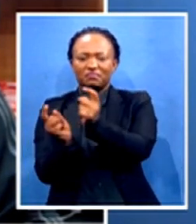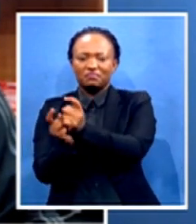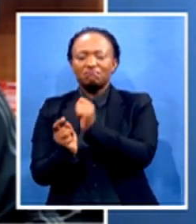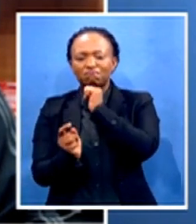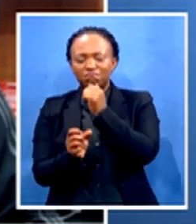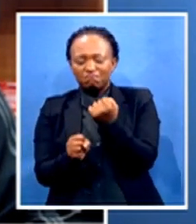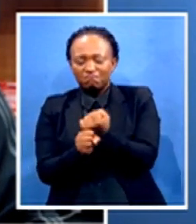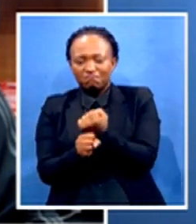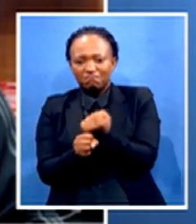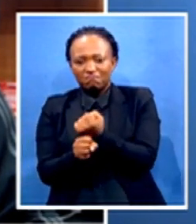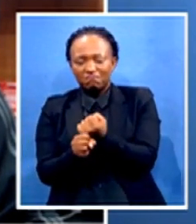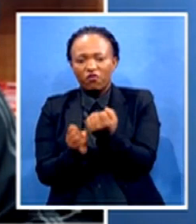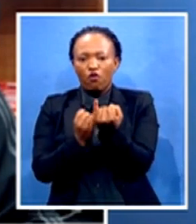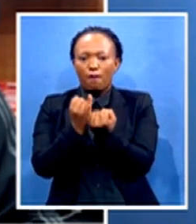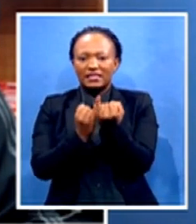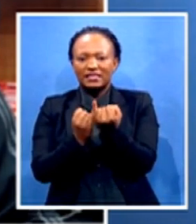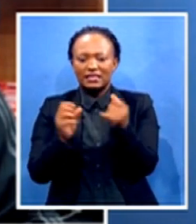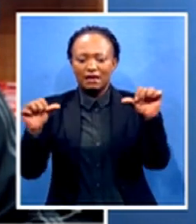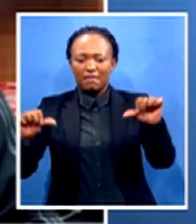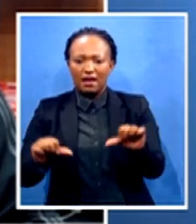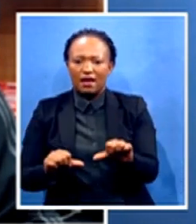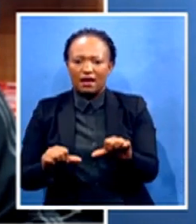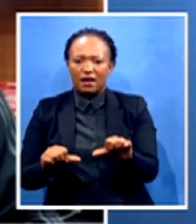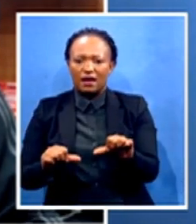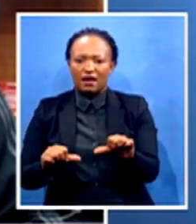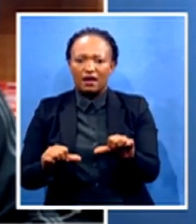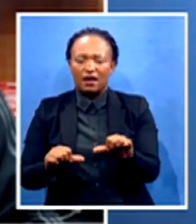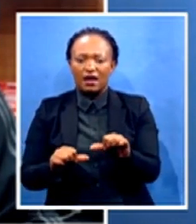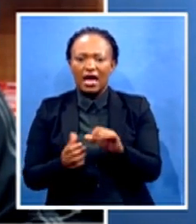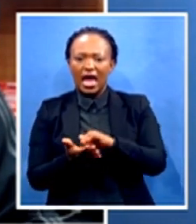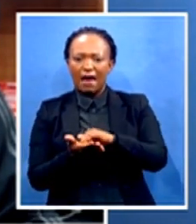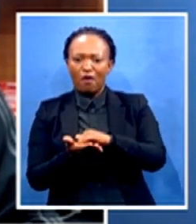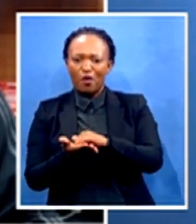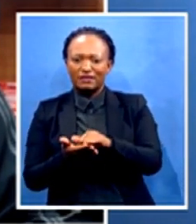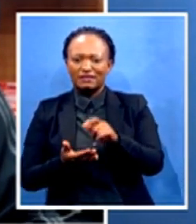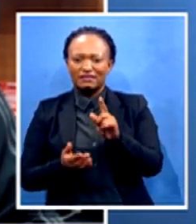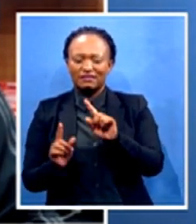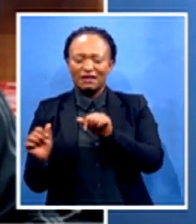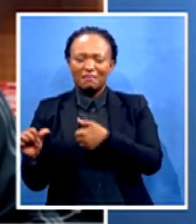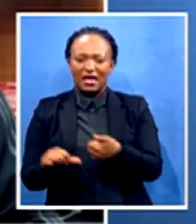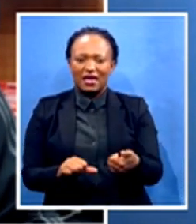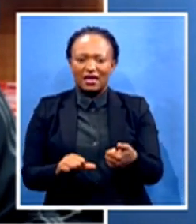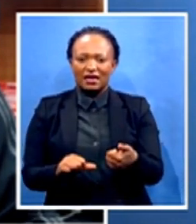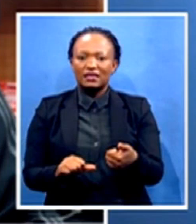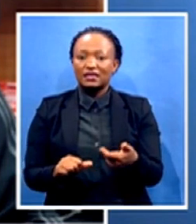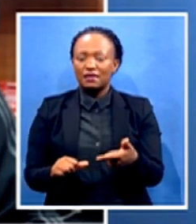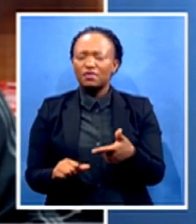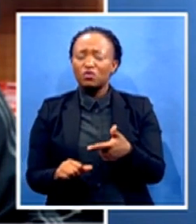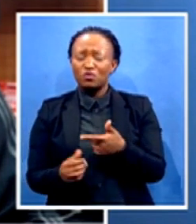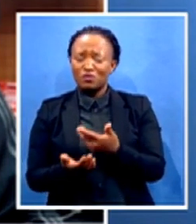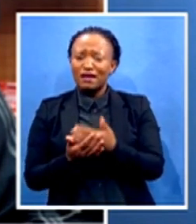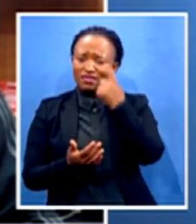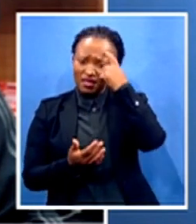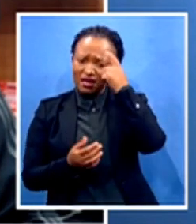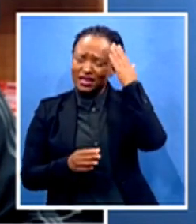back, being at the airport in terms of transiting. You can imagine what it does psychologically. It's very important that if the